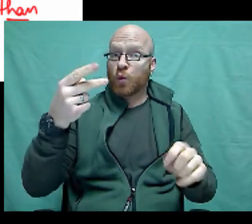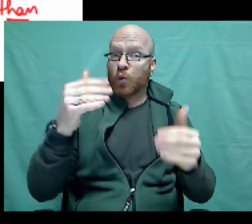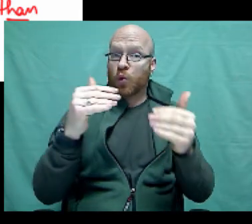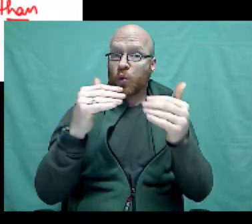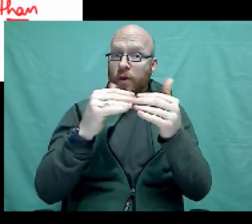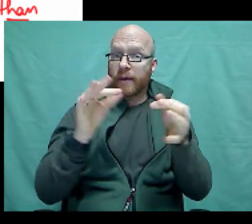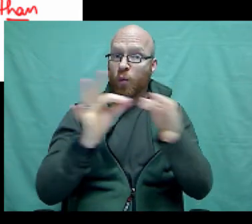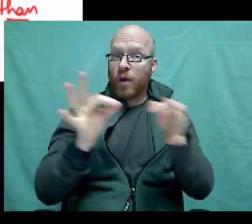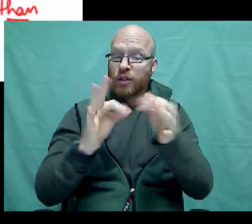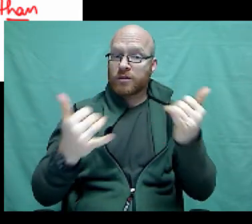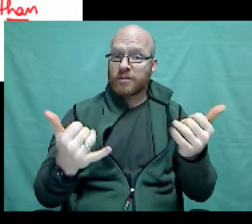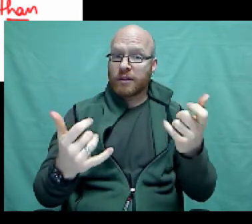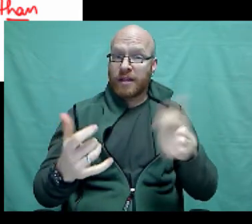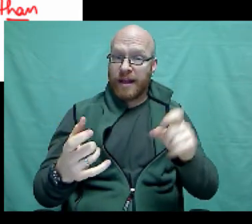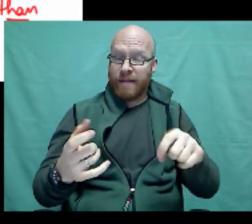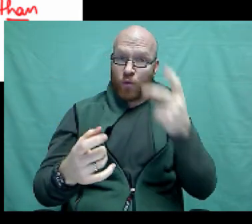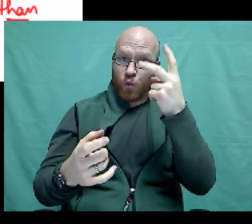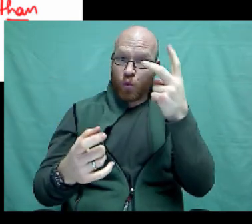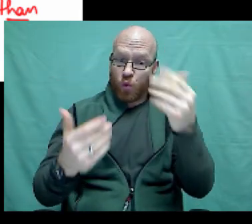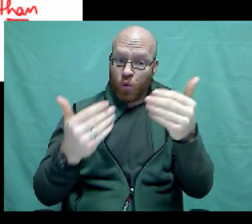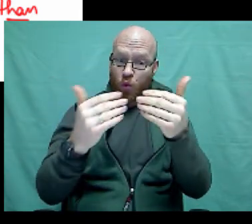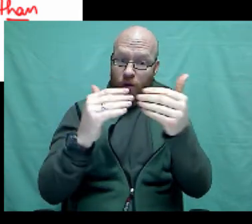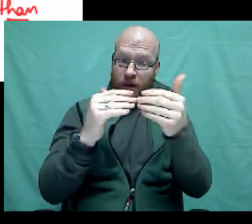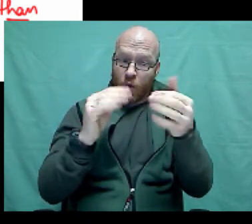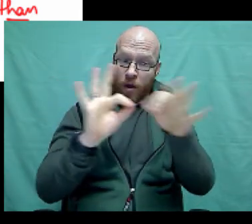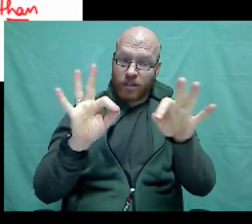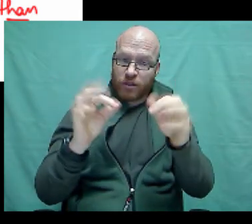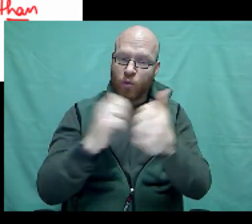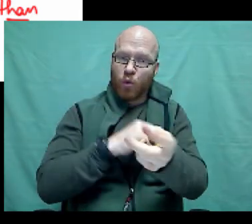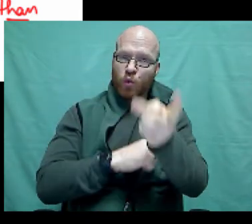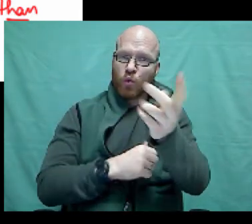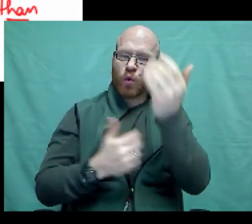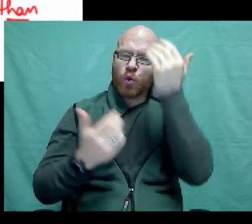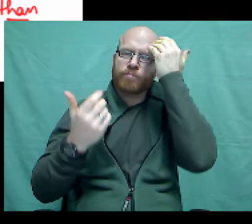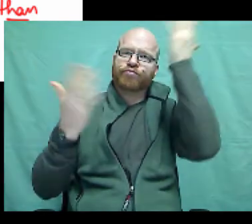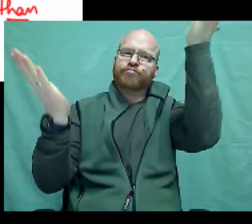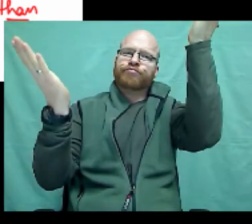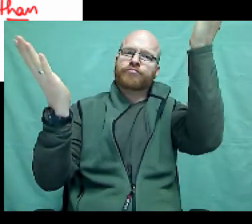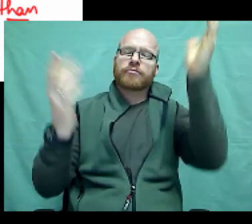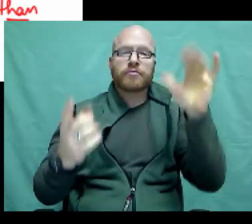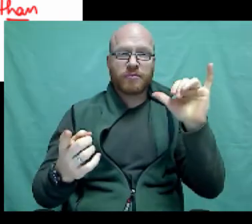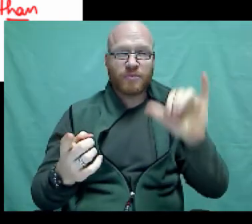problem into two equations. We need two equations with two unknowns.